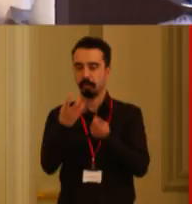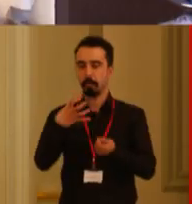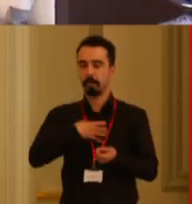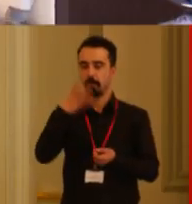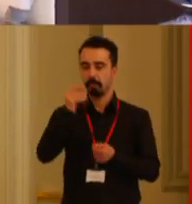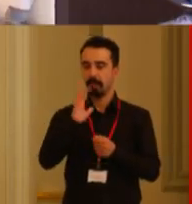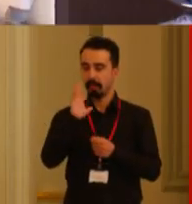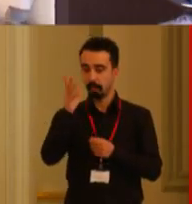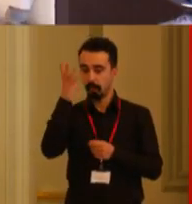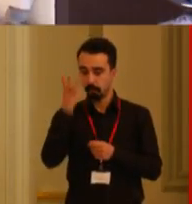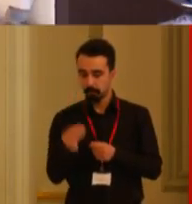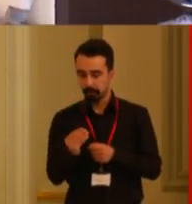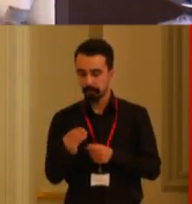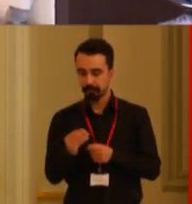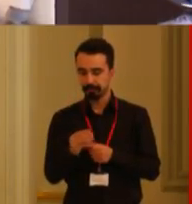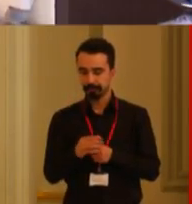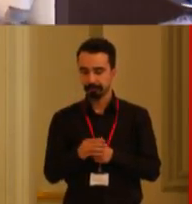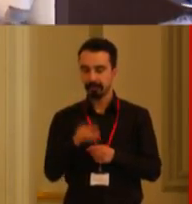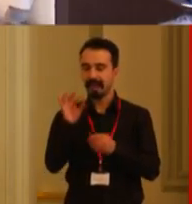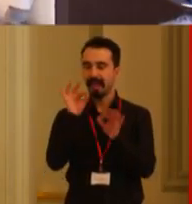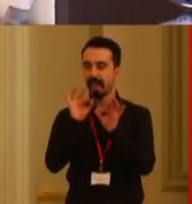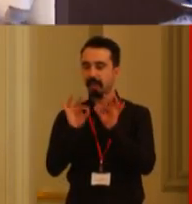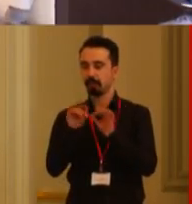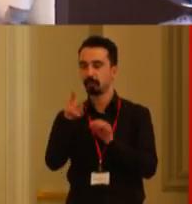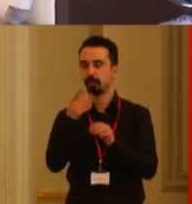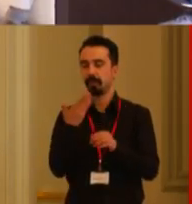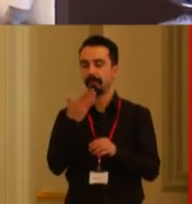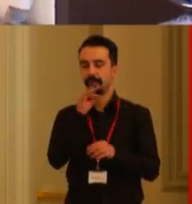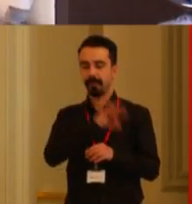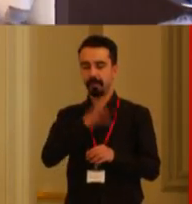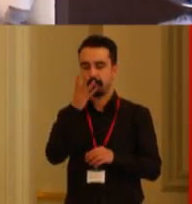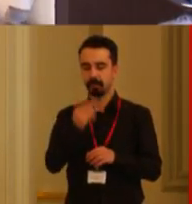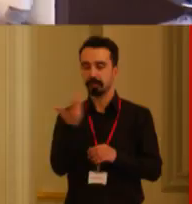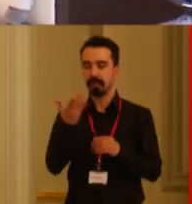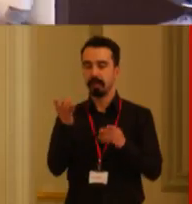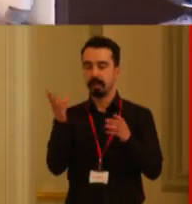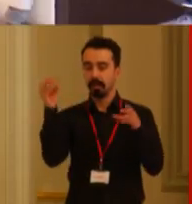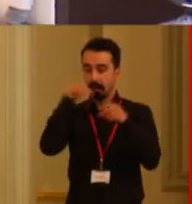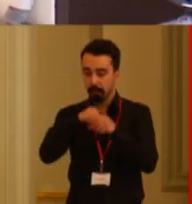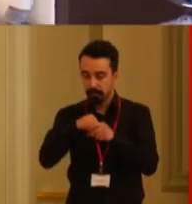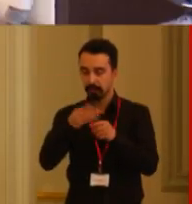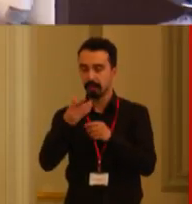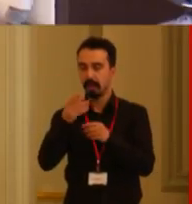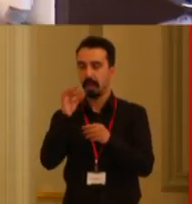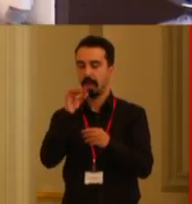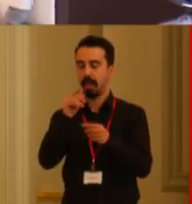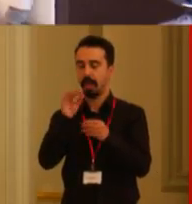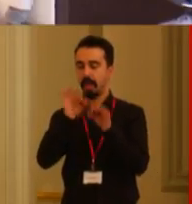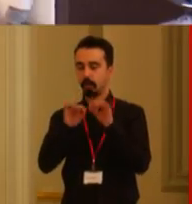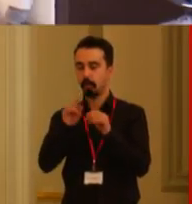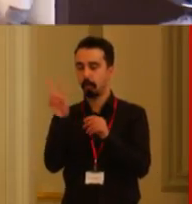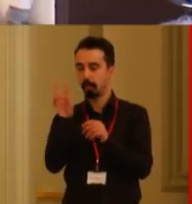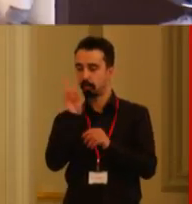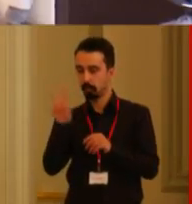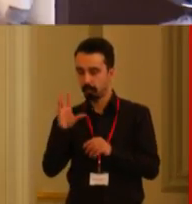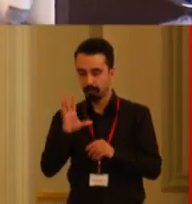supports entrepreneurial initiative. The economy is another beneficiary because it